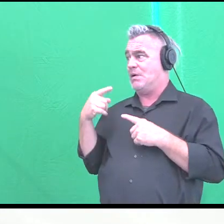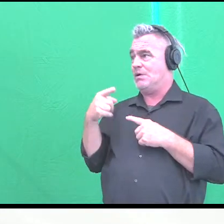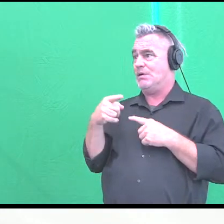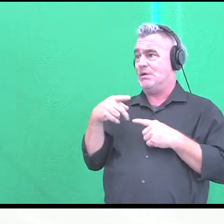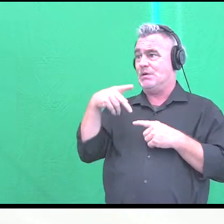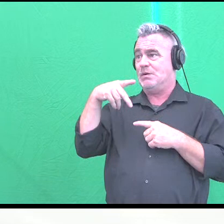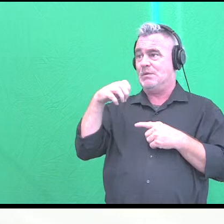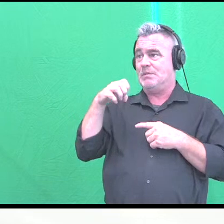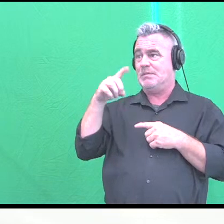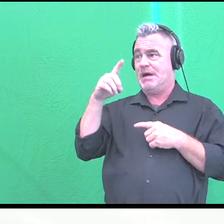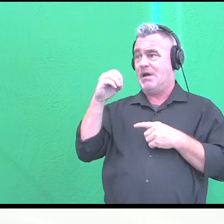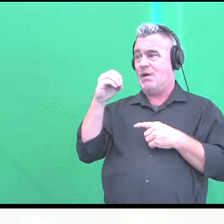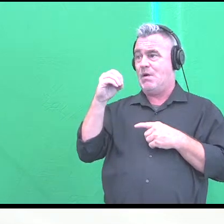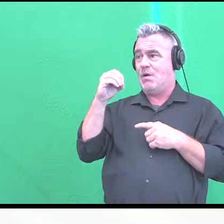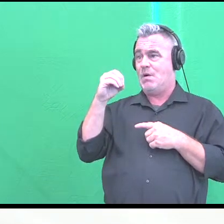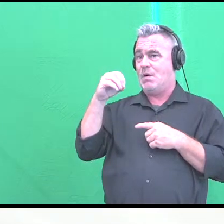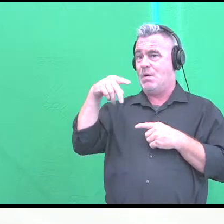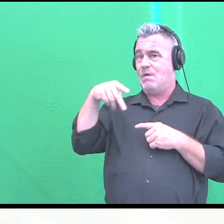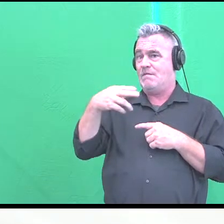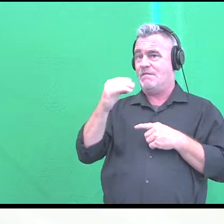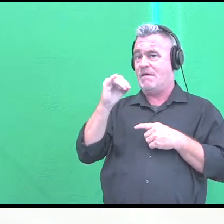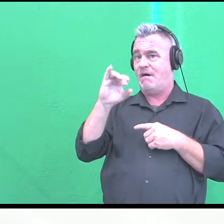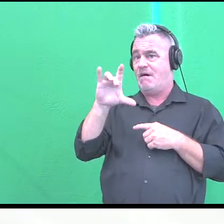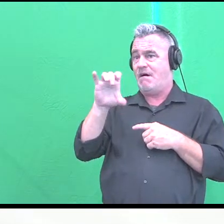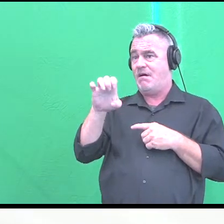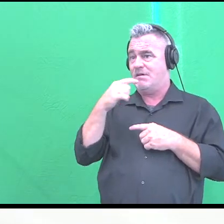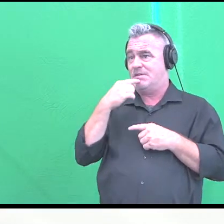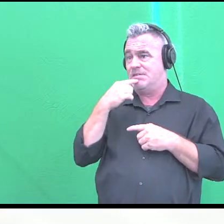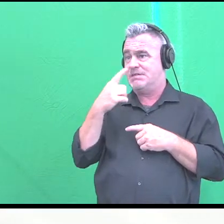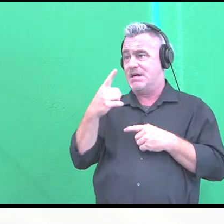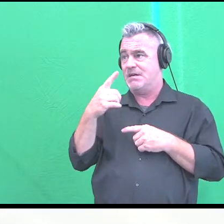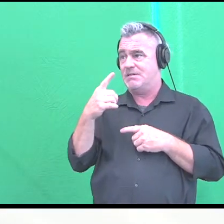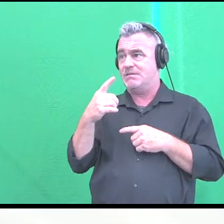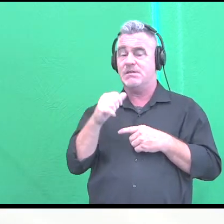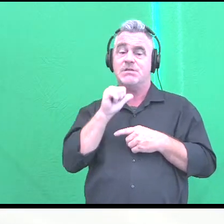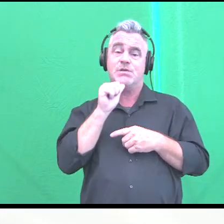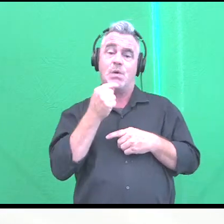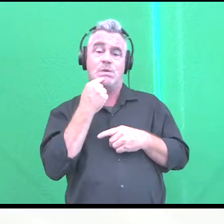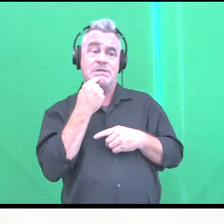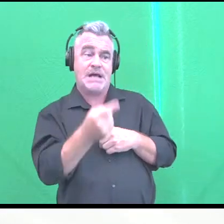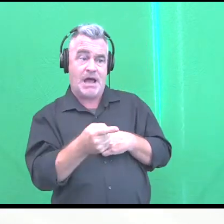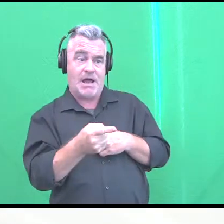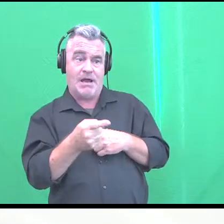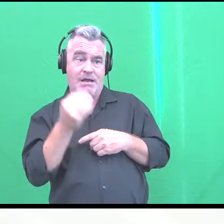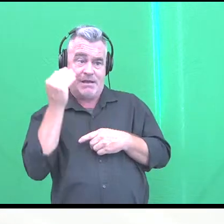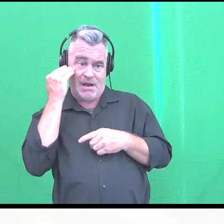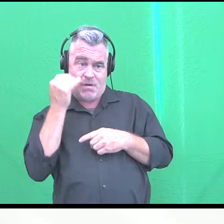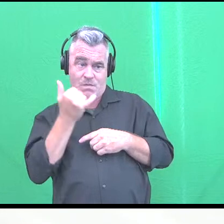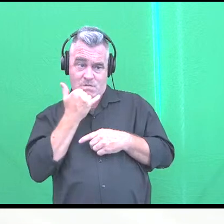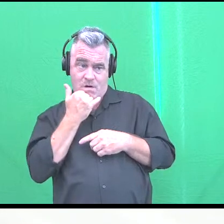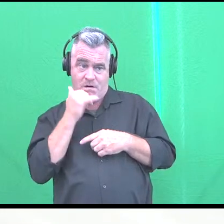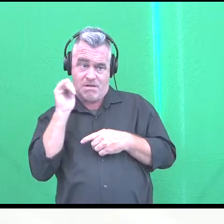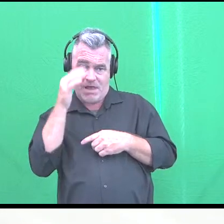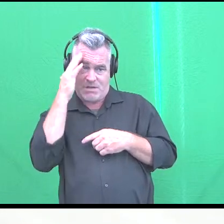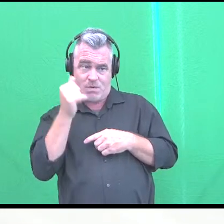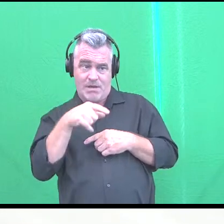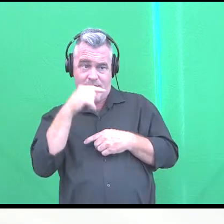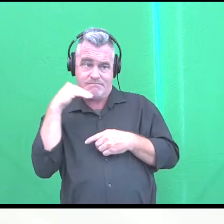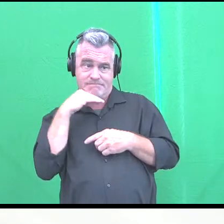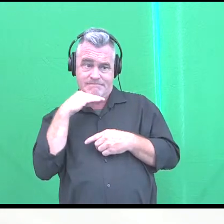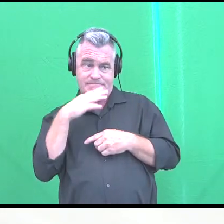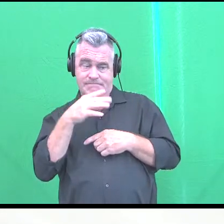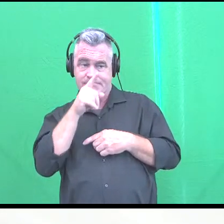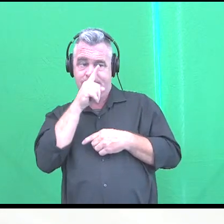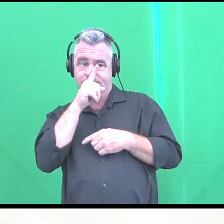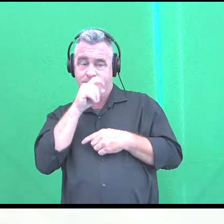pedophile tells a child is don't tell anyone. They know it's wrong, and that's why they're lying